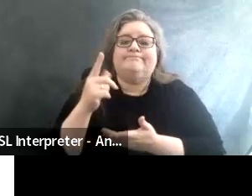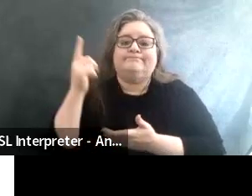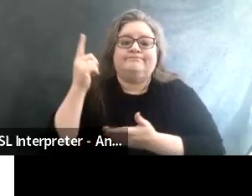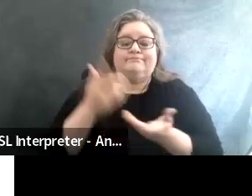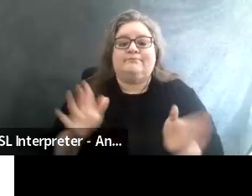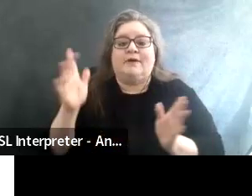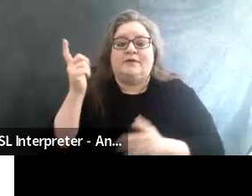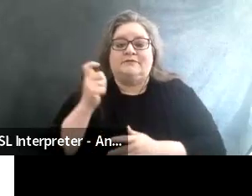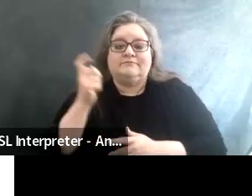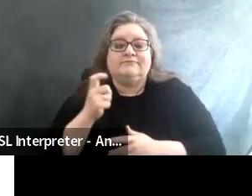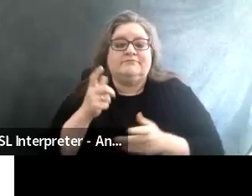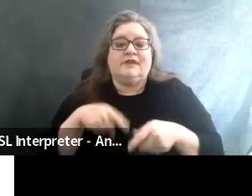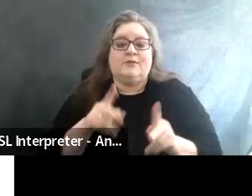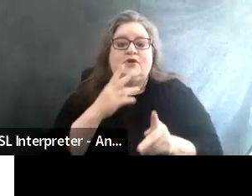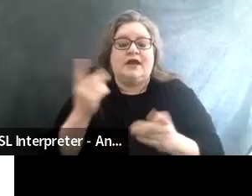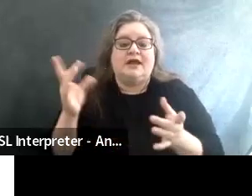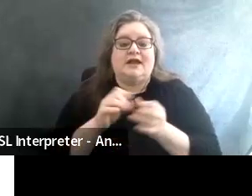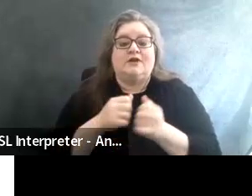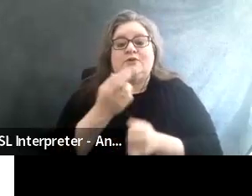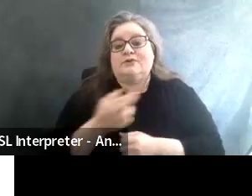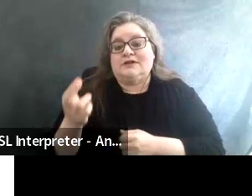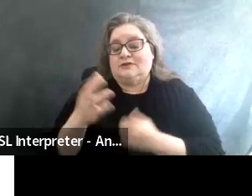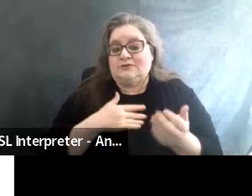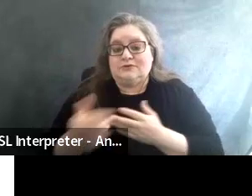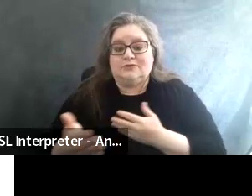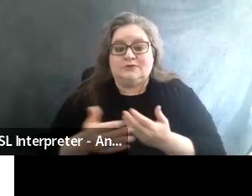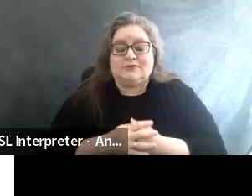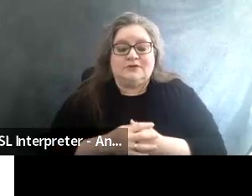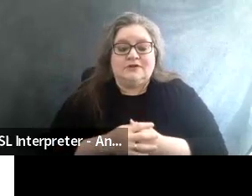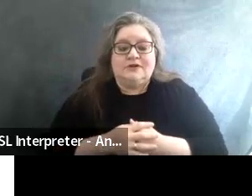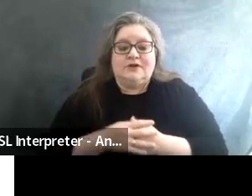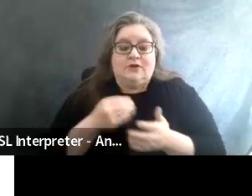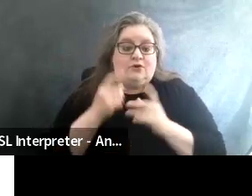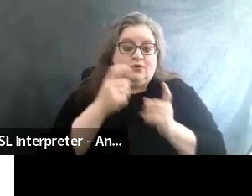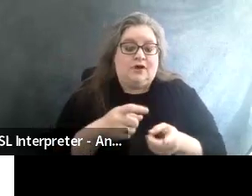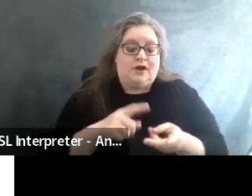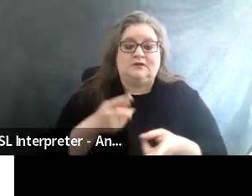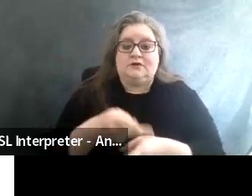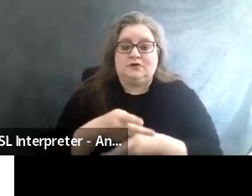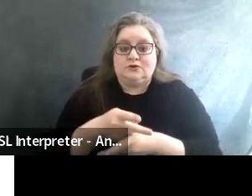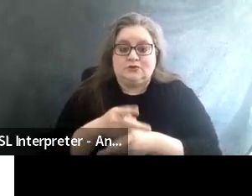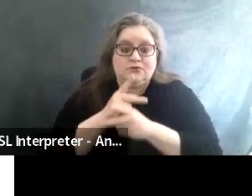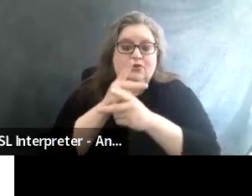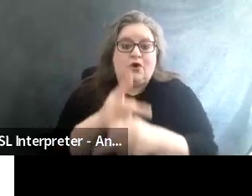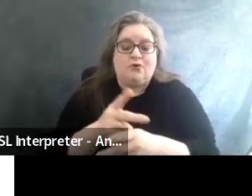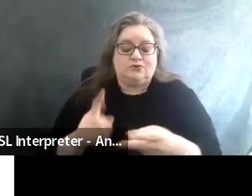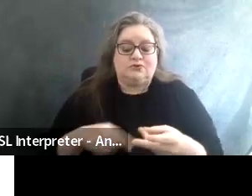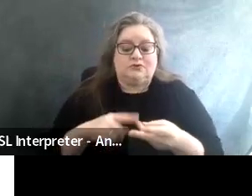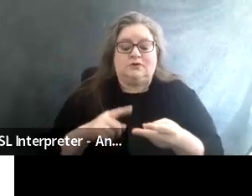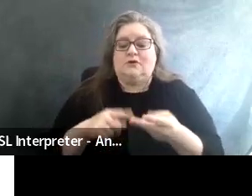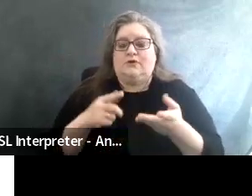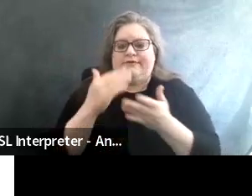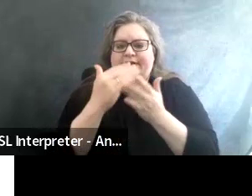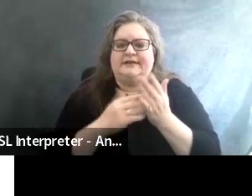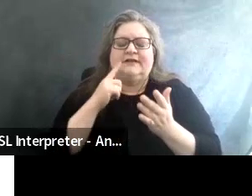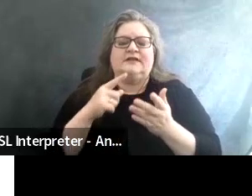opportunities and connect you with resources, whether it's grants, loans. We have a running list of public funding